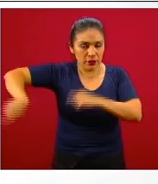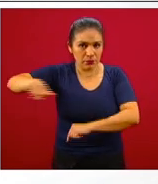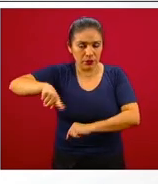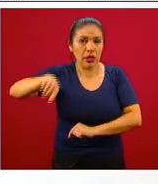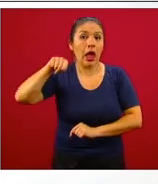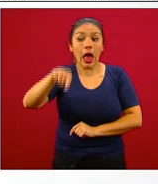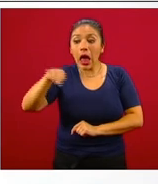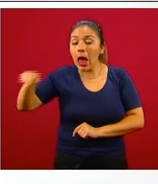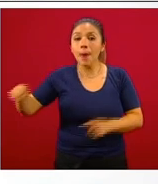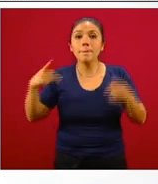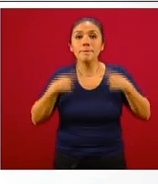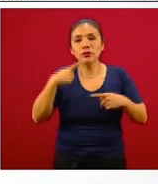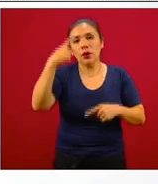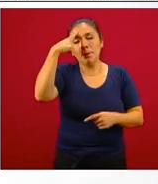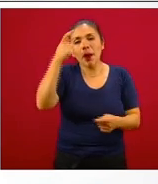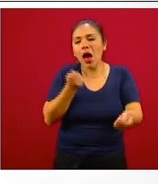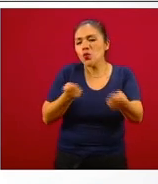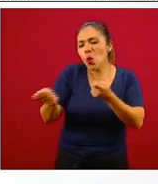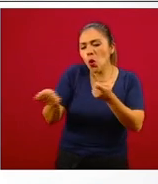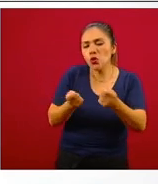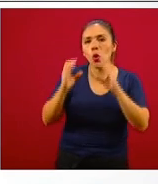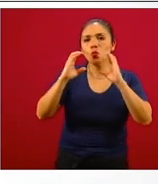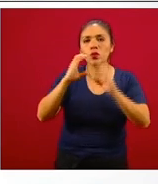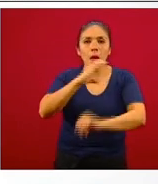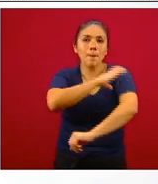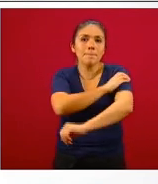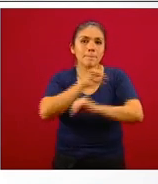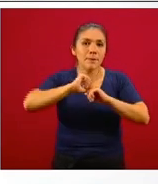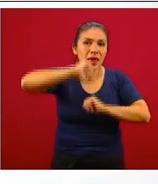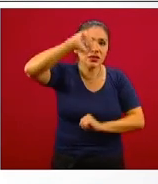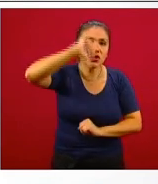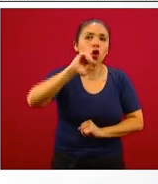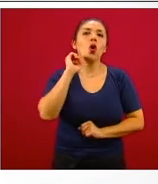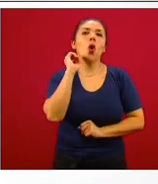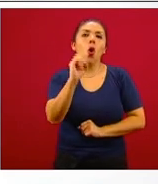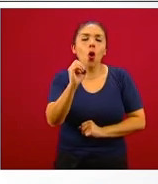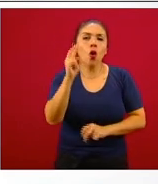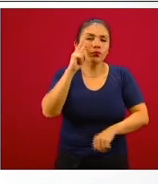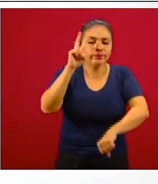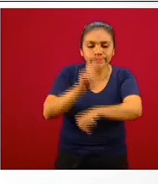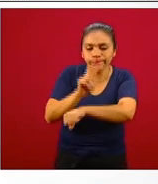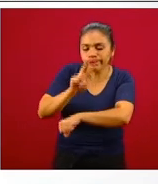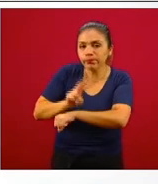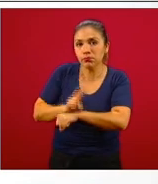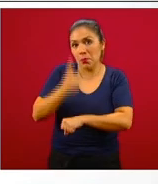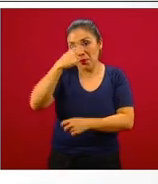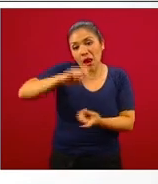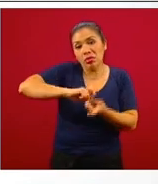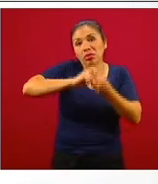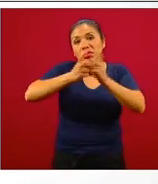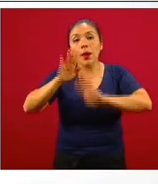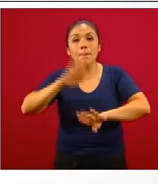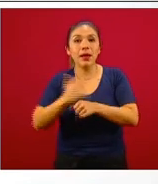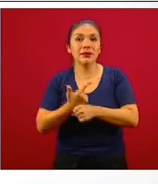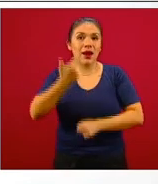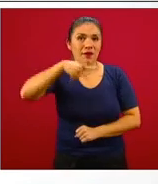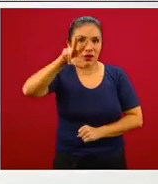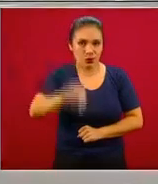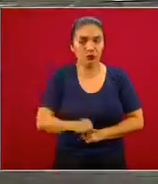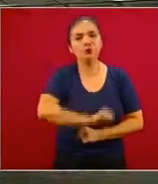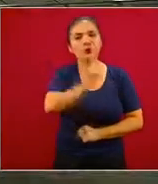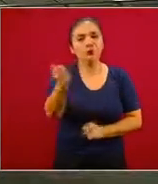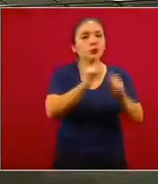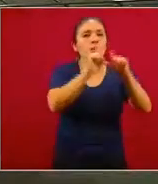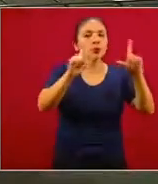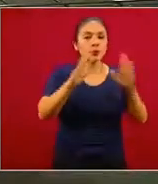there. These are people who have high blood pressure out of control, and we would be monitoring them to see that they